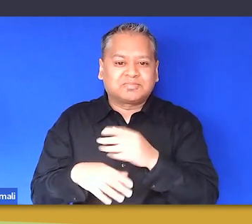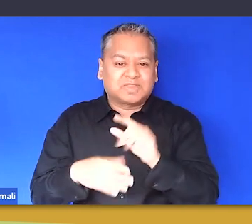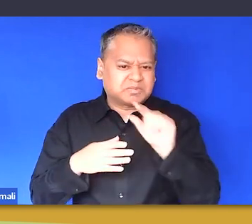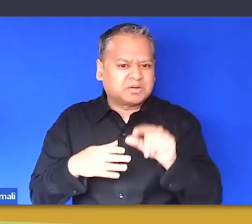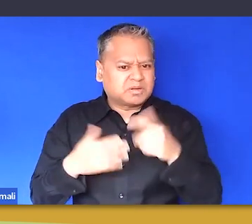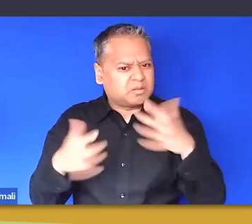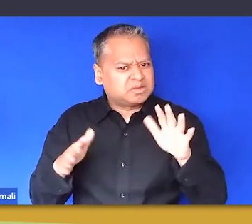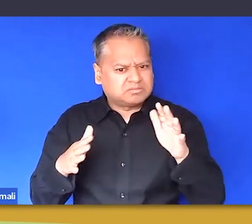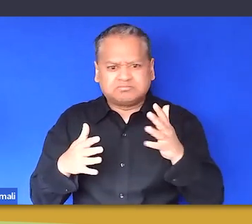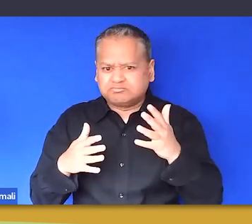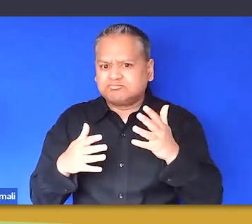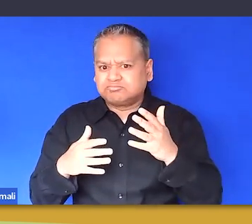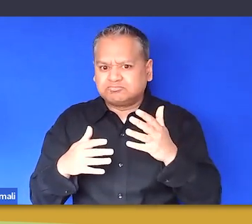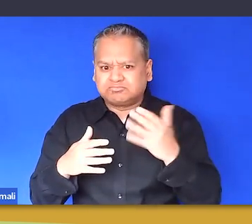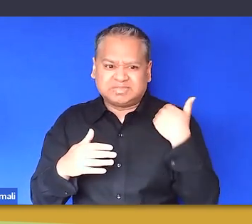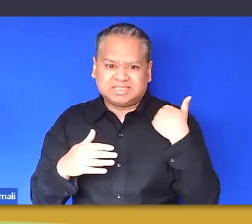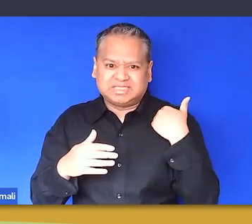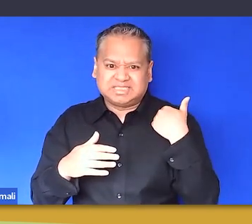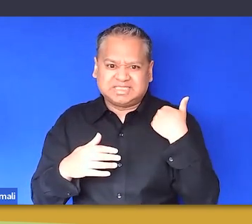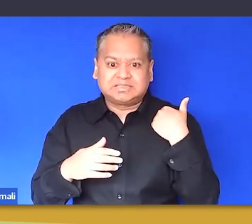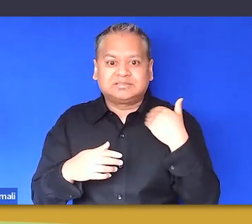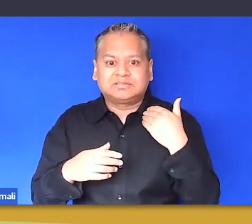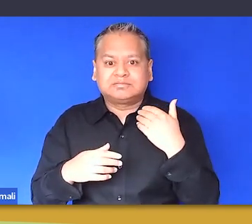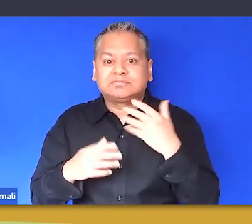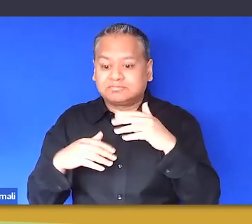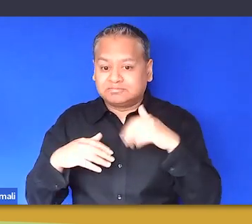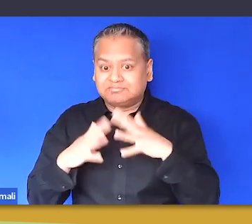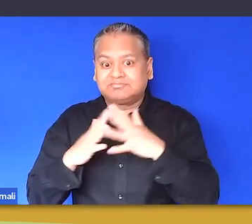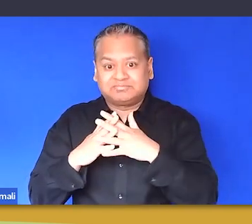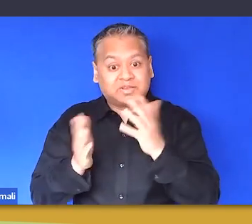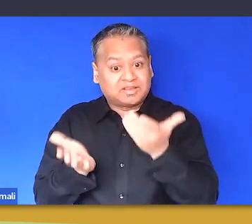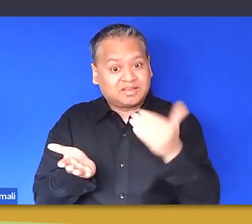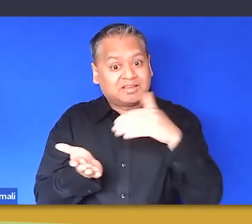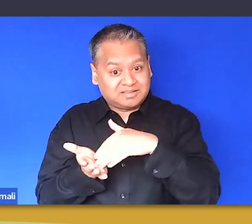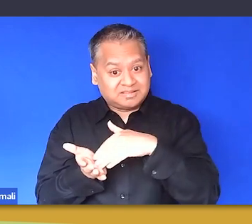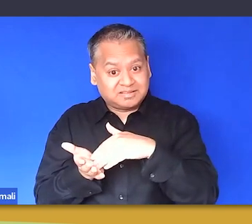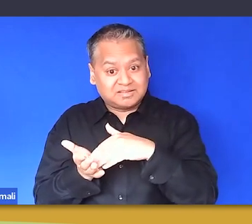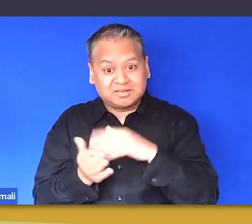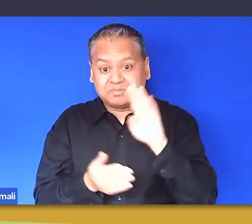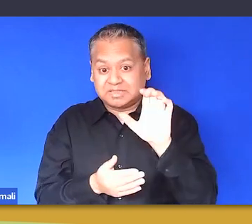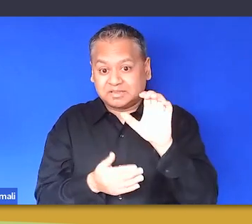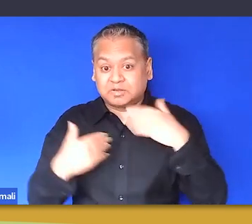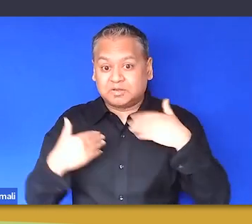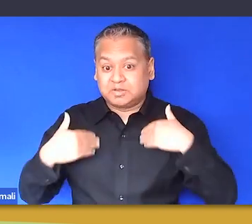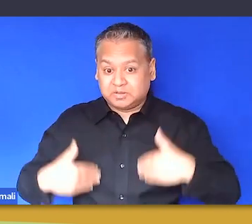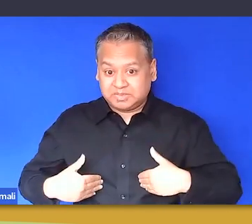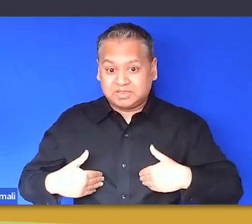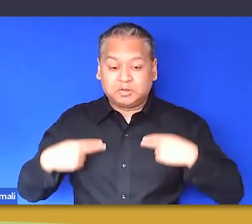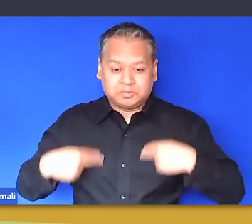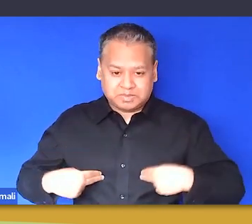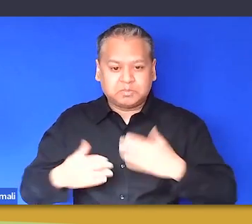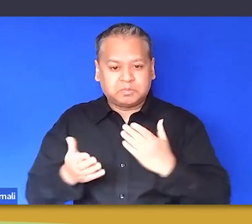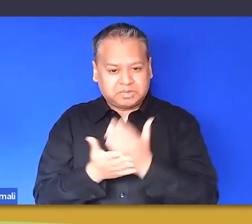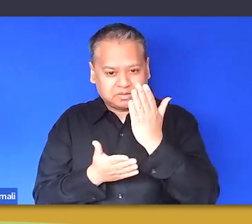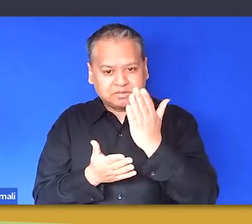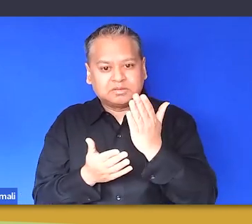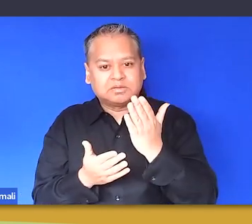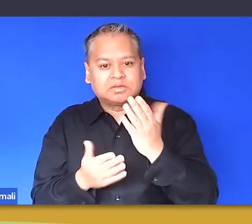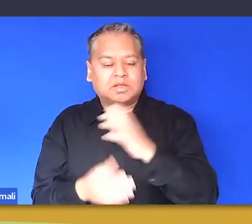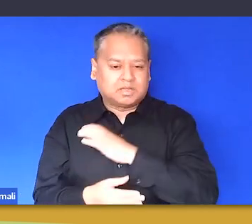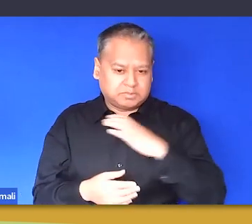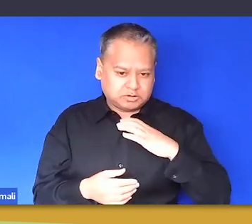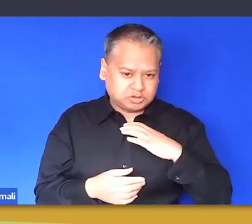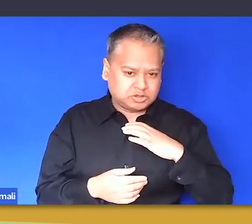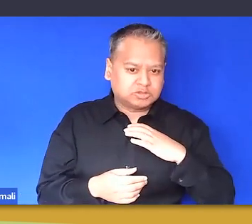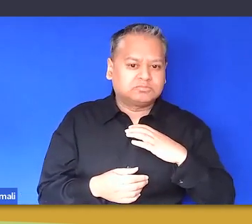Rights Commission, launching Resilience BC, our provincial anti-racism network, updating BC's K-12